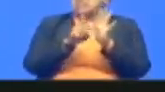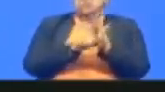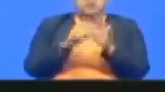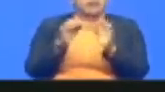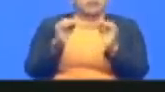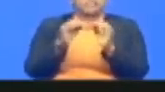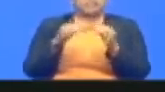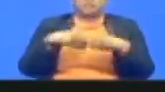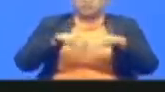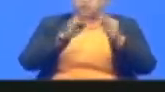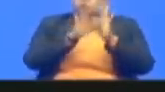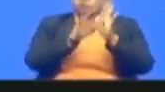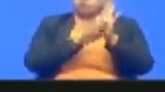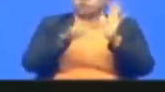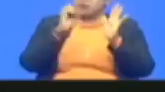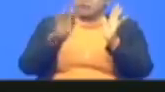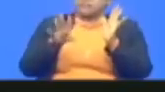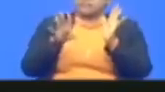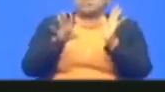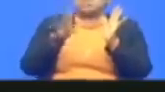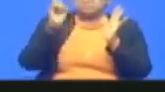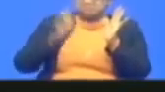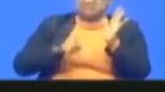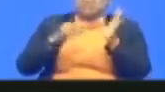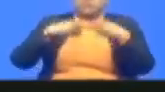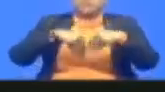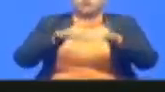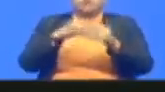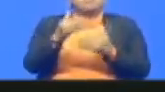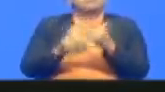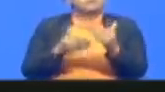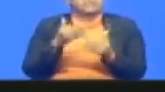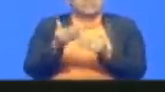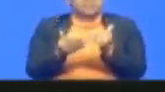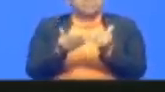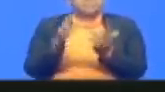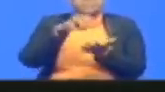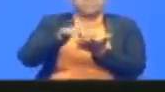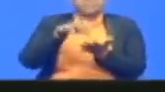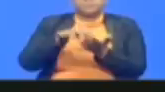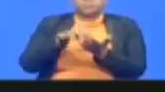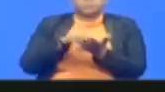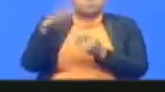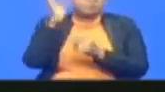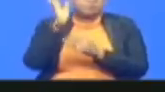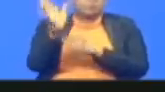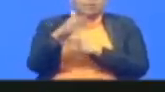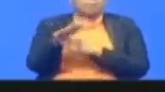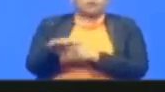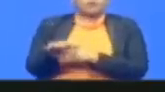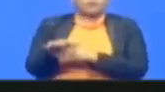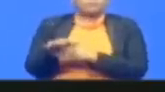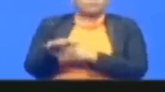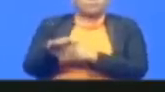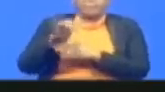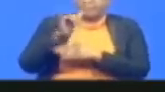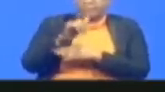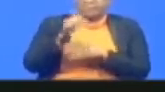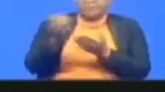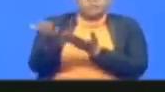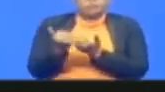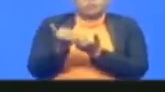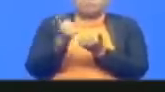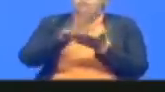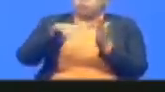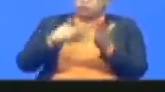unconstitutional to do it without following due process. The case will be heard Thursday morning. It is a requirement that all the